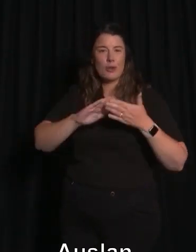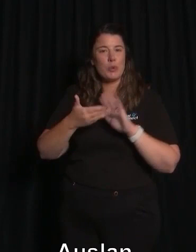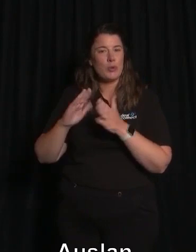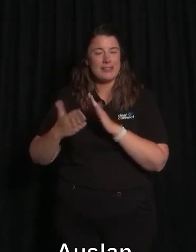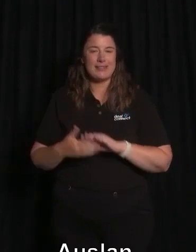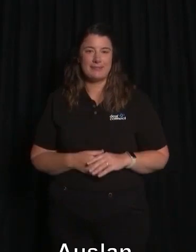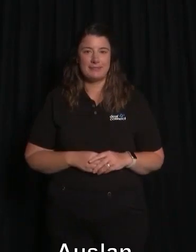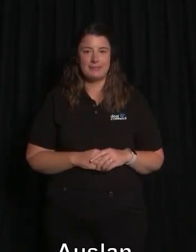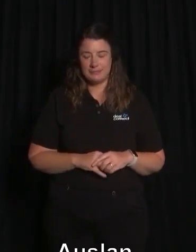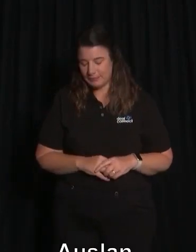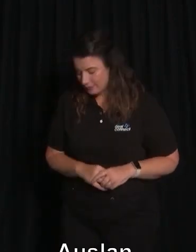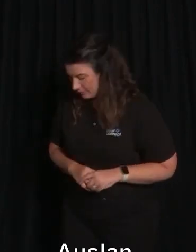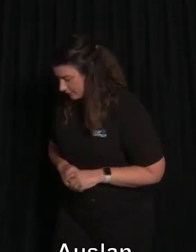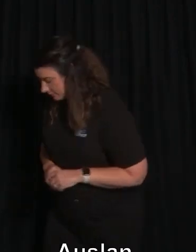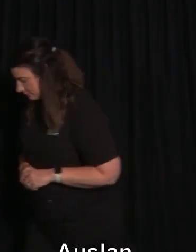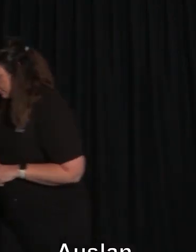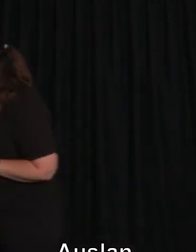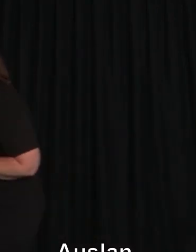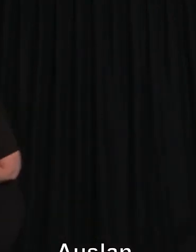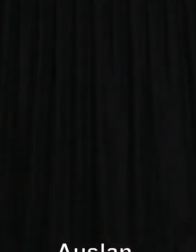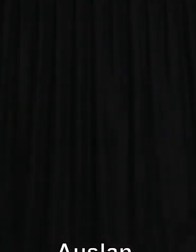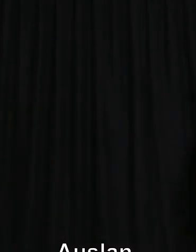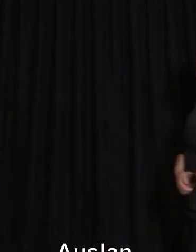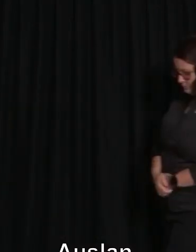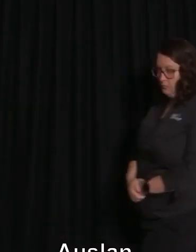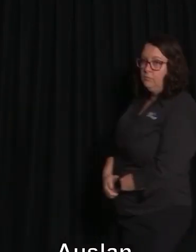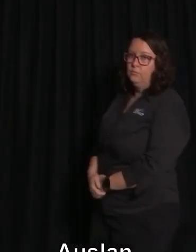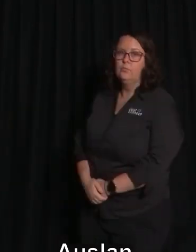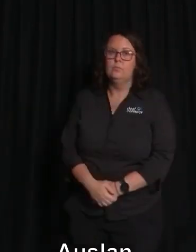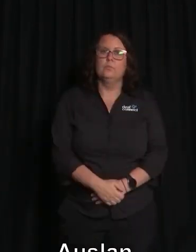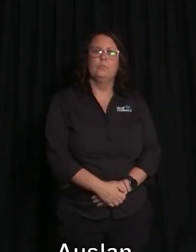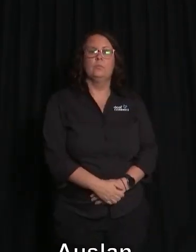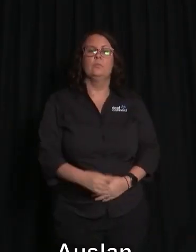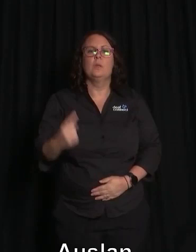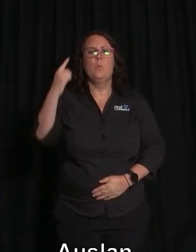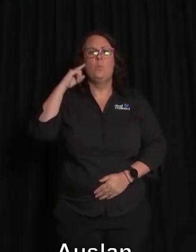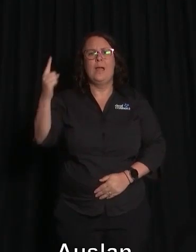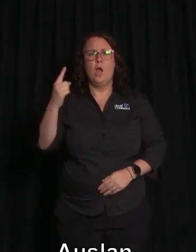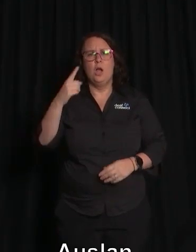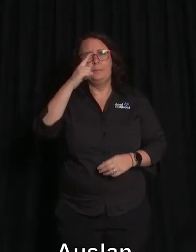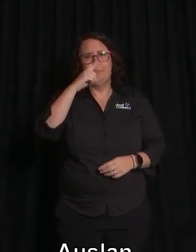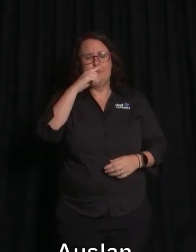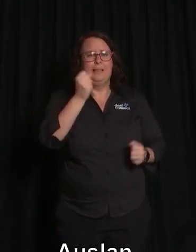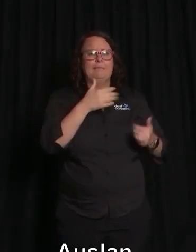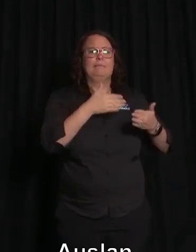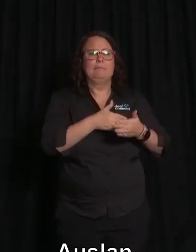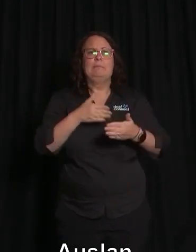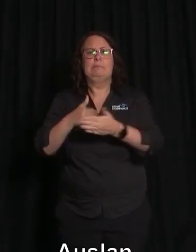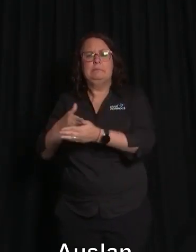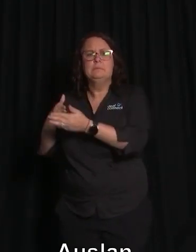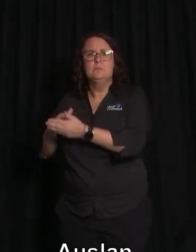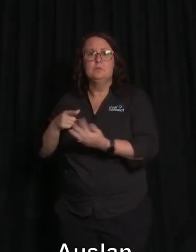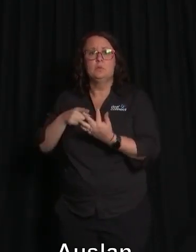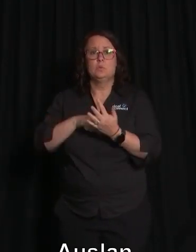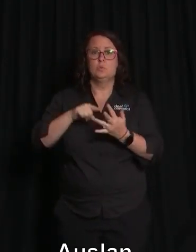community. We heard about the difficulties that people are getting accessing